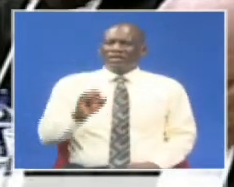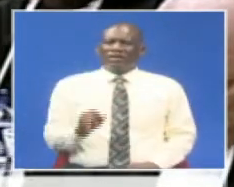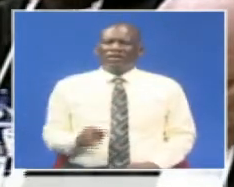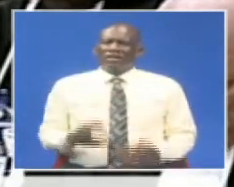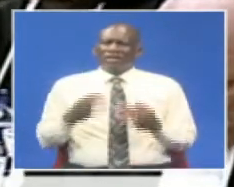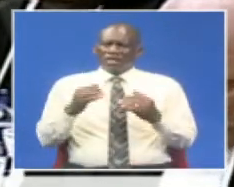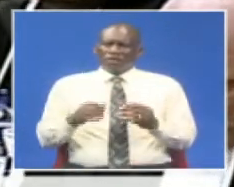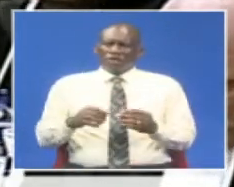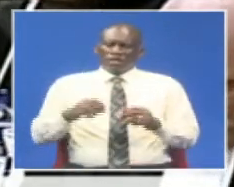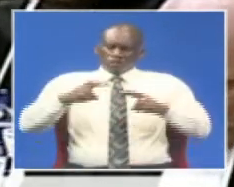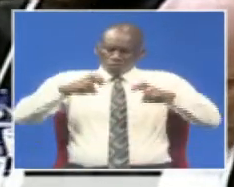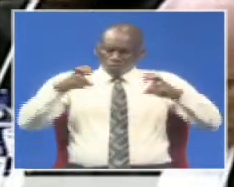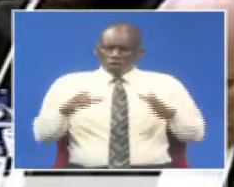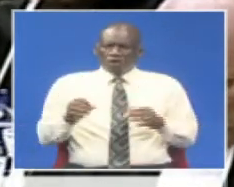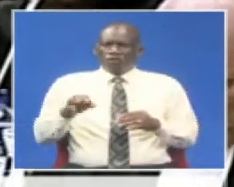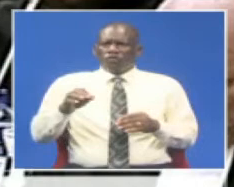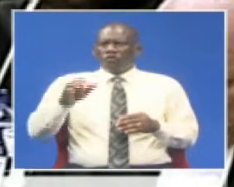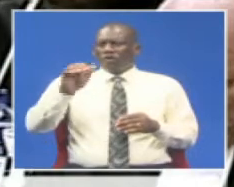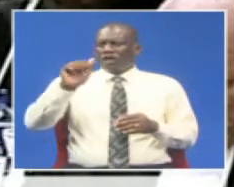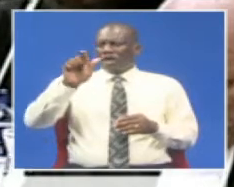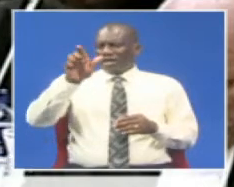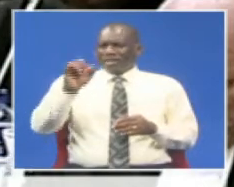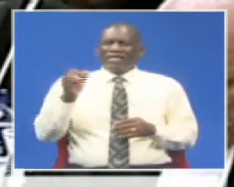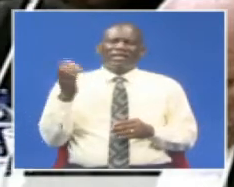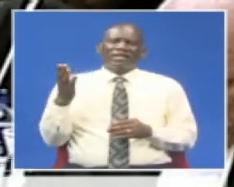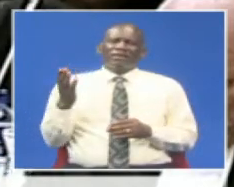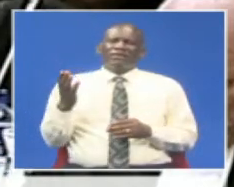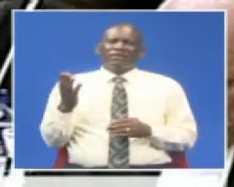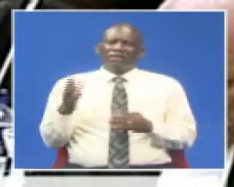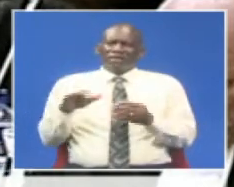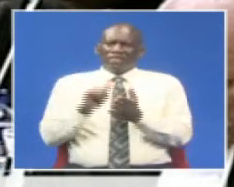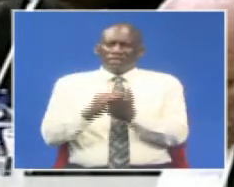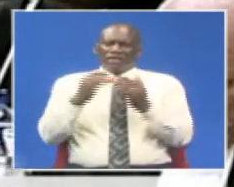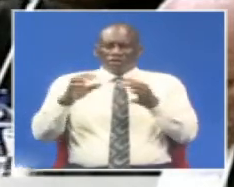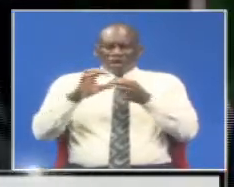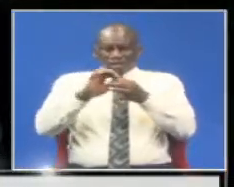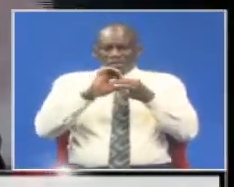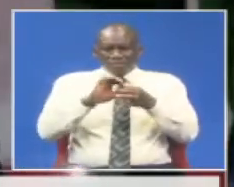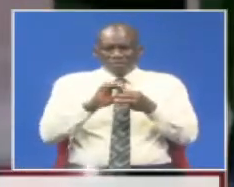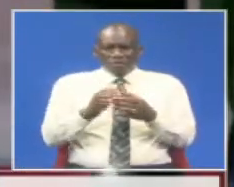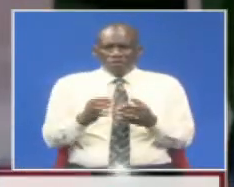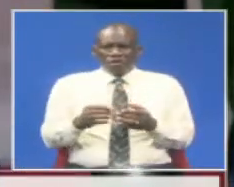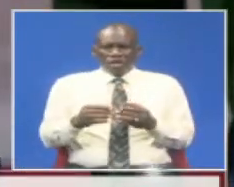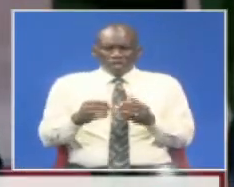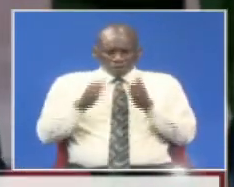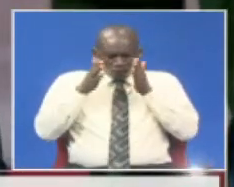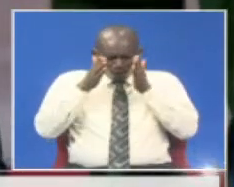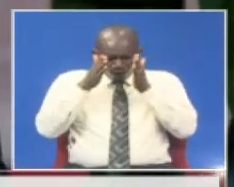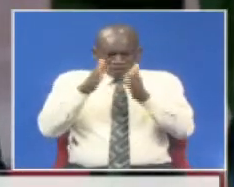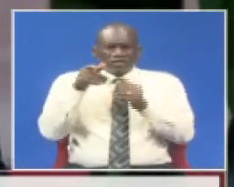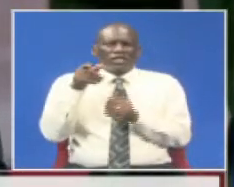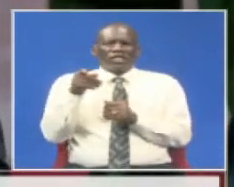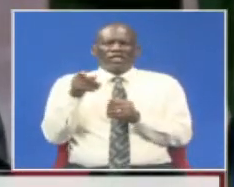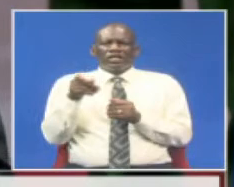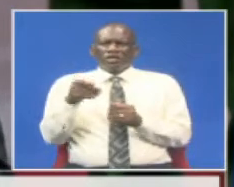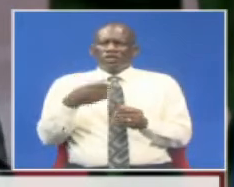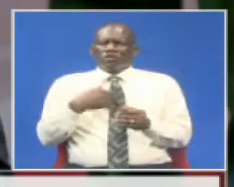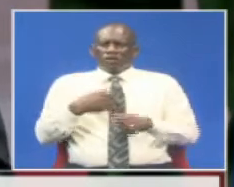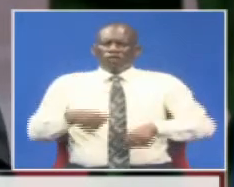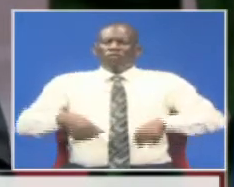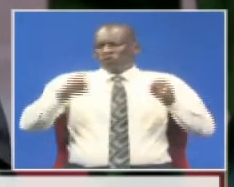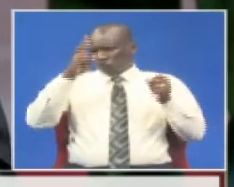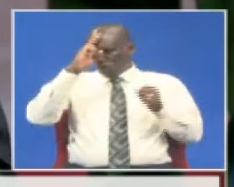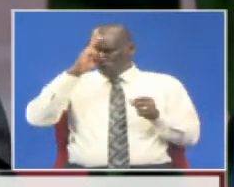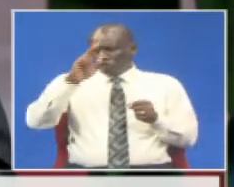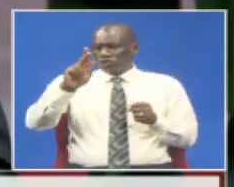the prosecution of Major General Mohammed Hussein Ali that the Azimio la Umoja camp is drawing parallels to how the Inspector General of